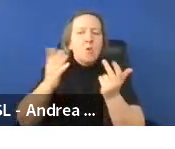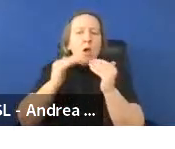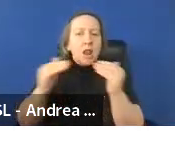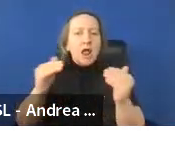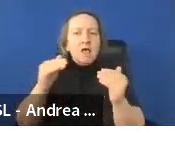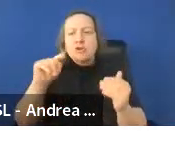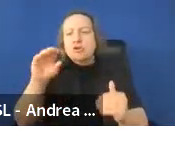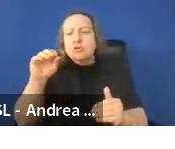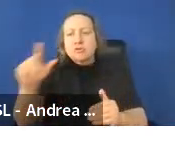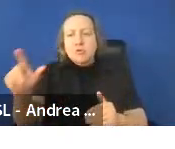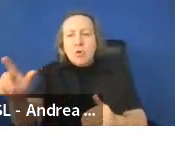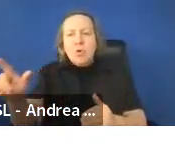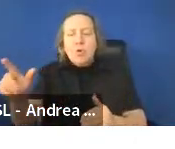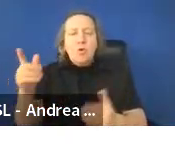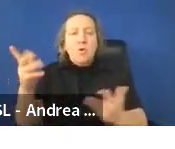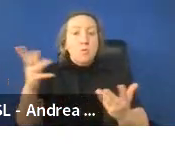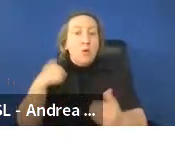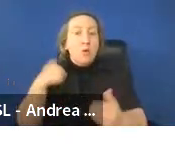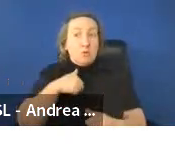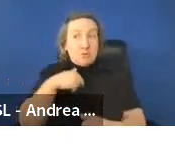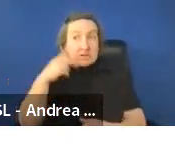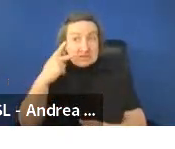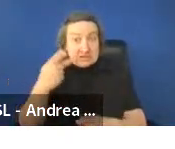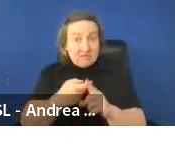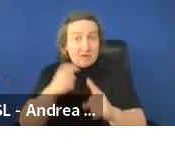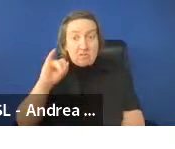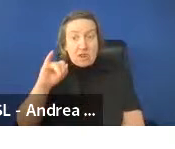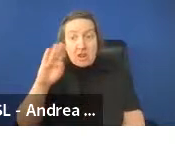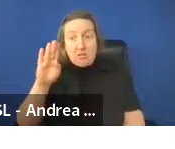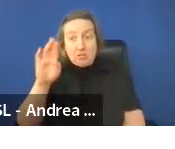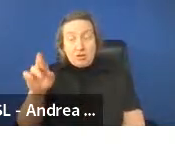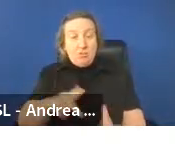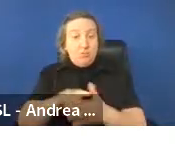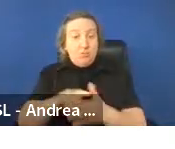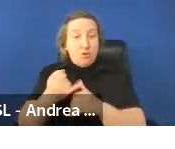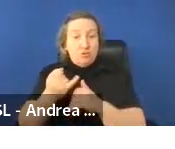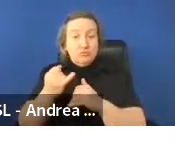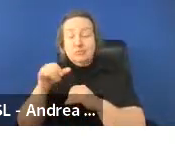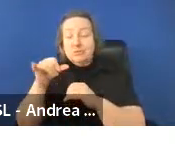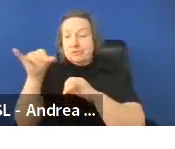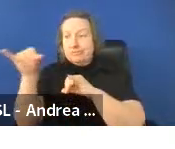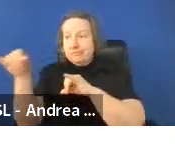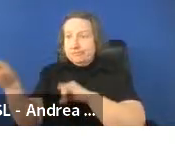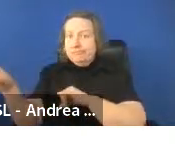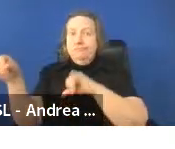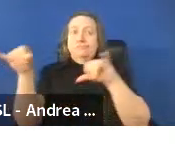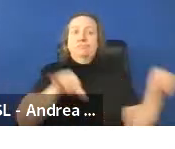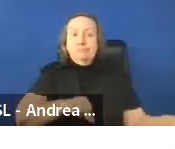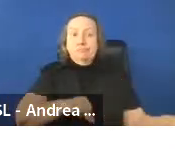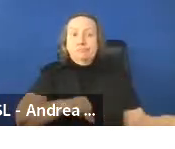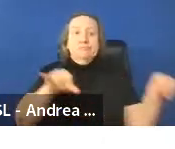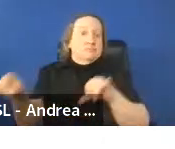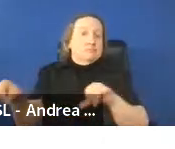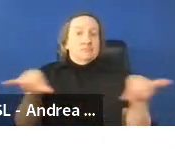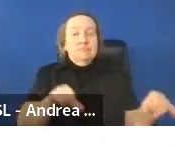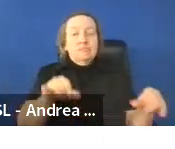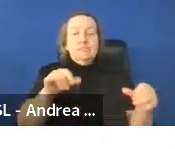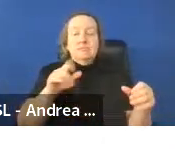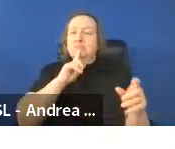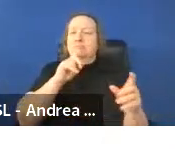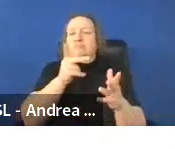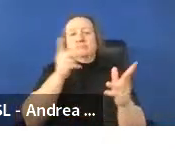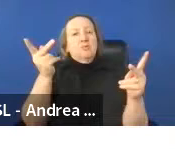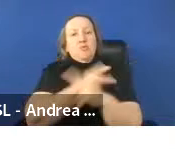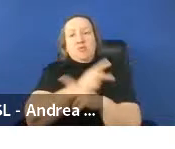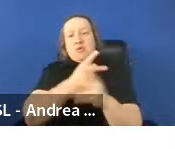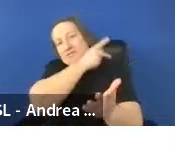be. And what we're seeing from the IBR project is essentially a scene-for-scene remake of the epic failure of the Columbia